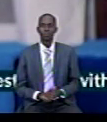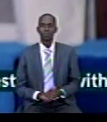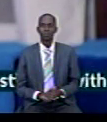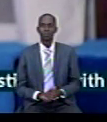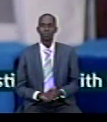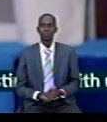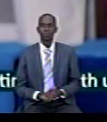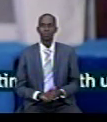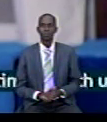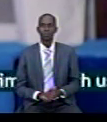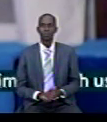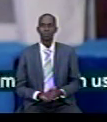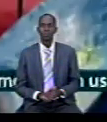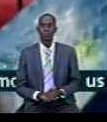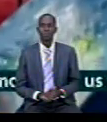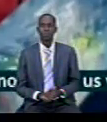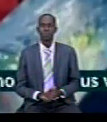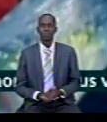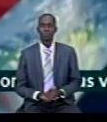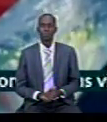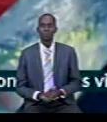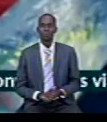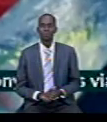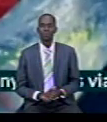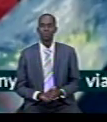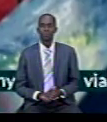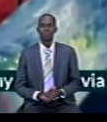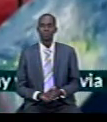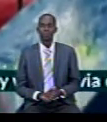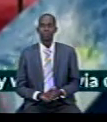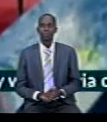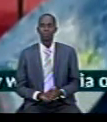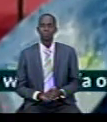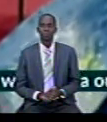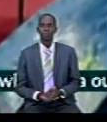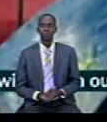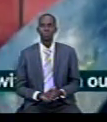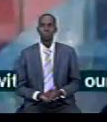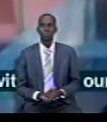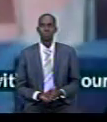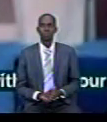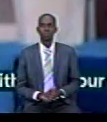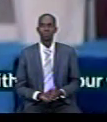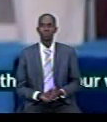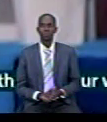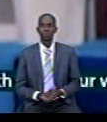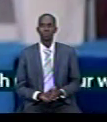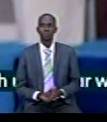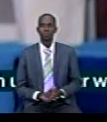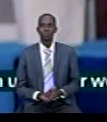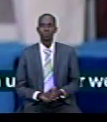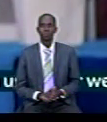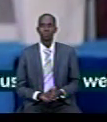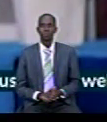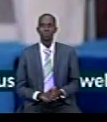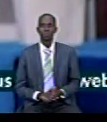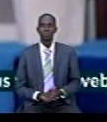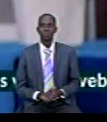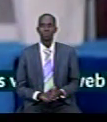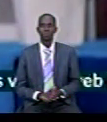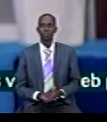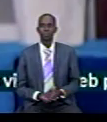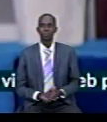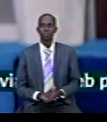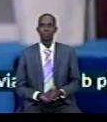ba yau sister dina ta ce mu tashi da addu'a domin yo tana son sai na gani ni ma na